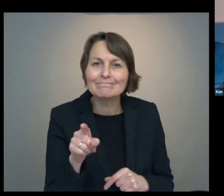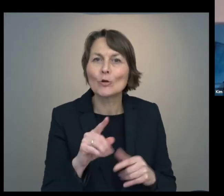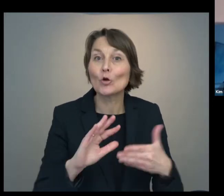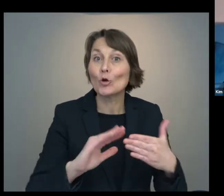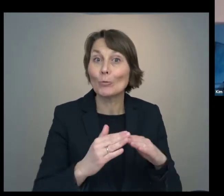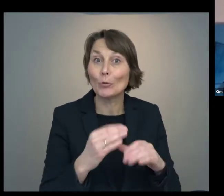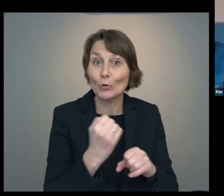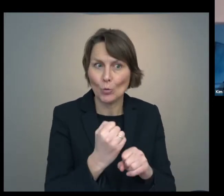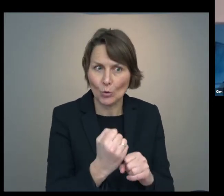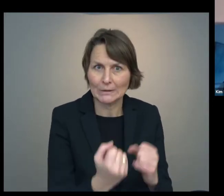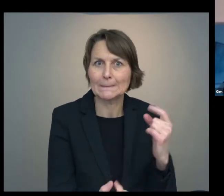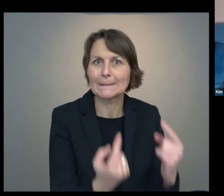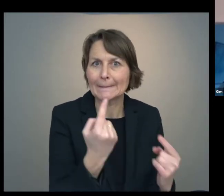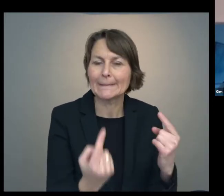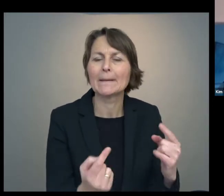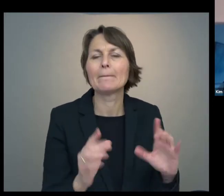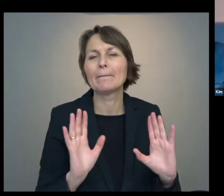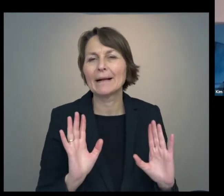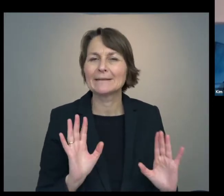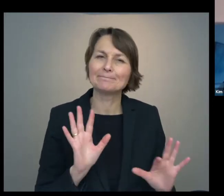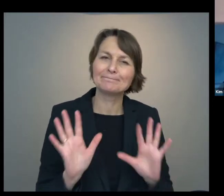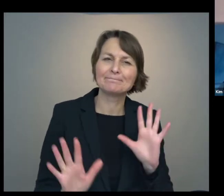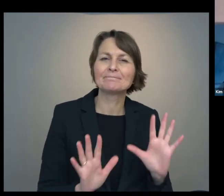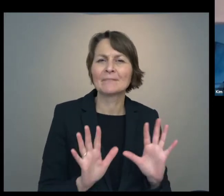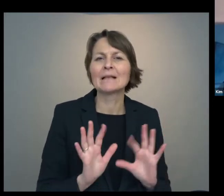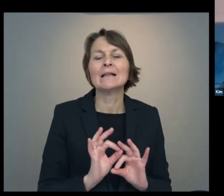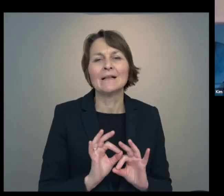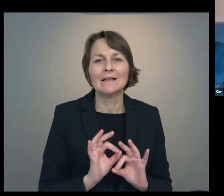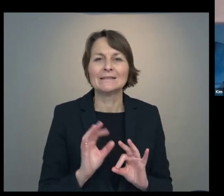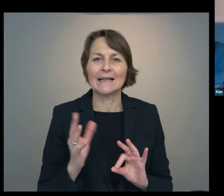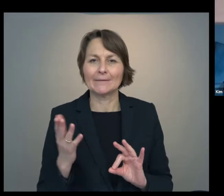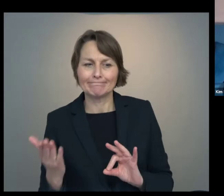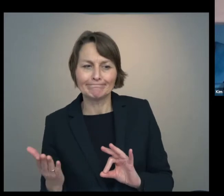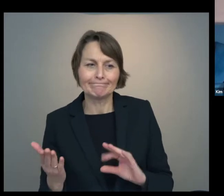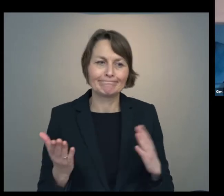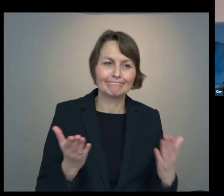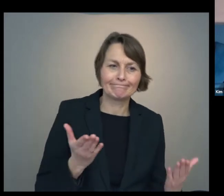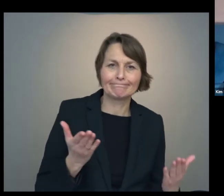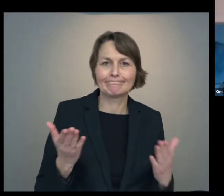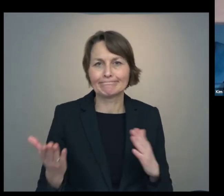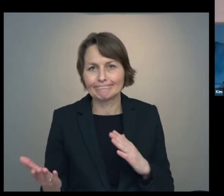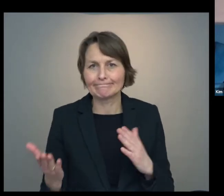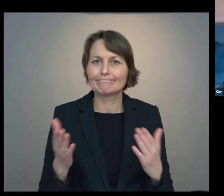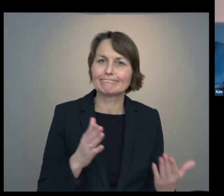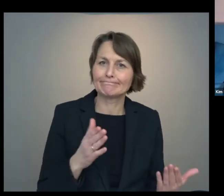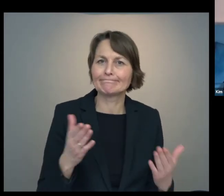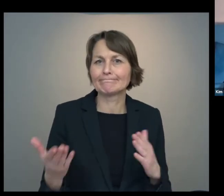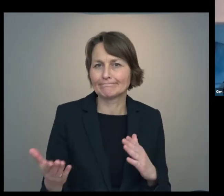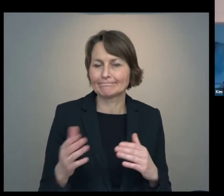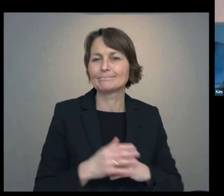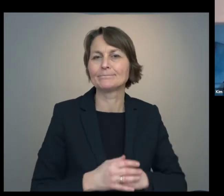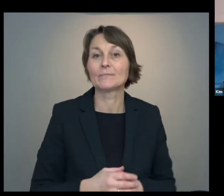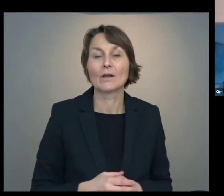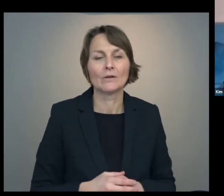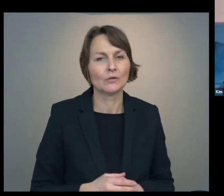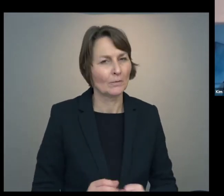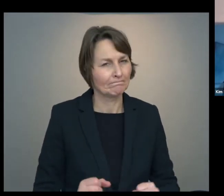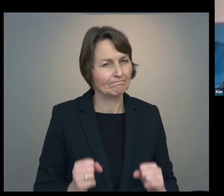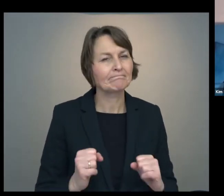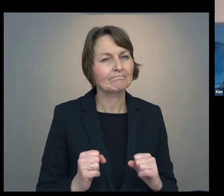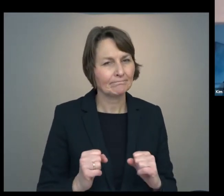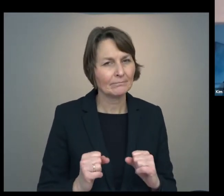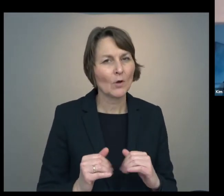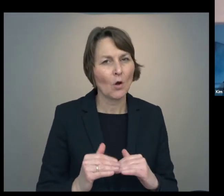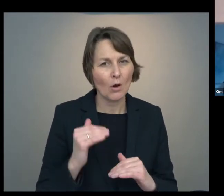community PRs and community work. But yeah, there is a trade-off right now where we